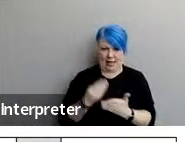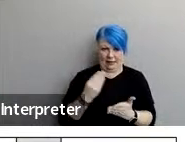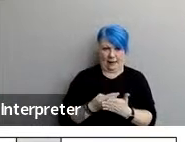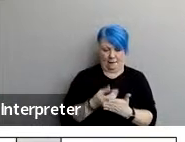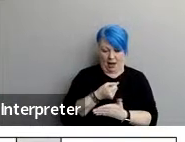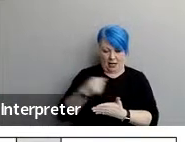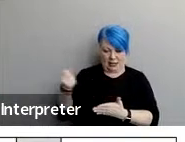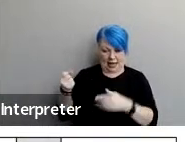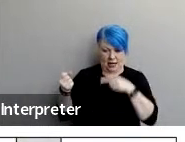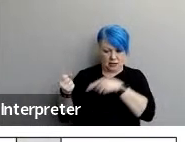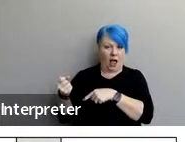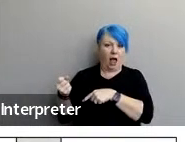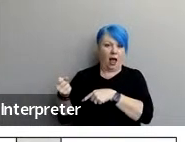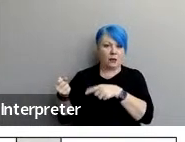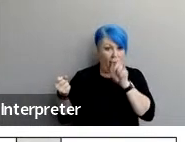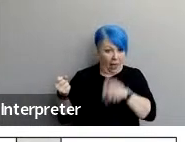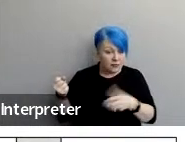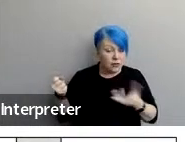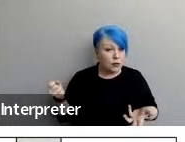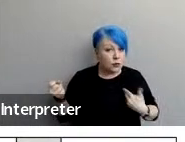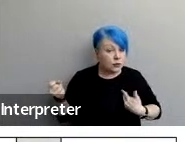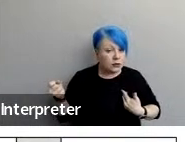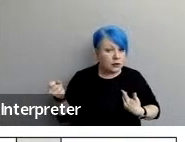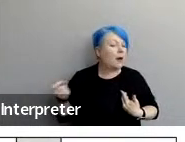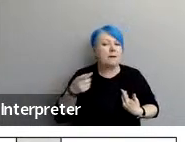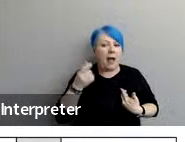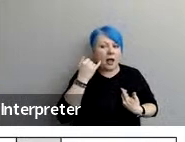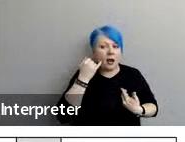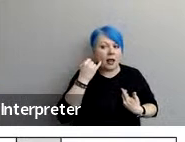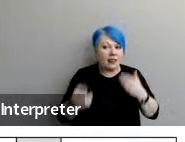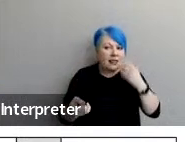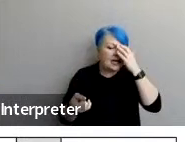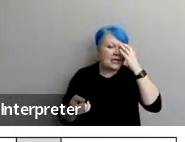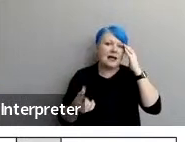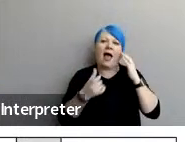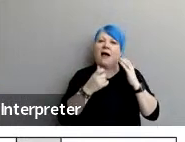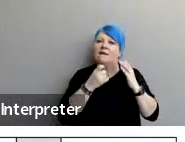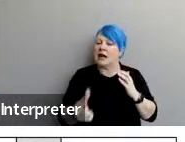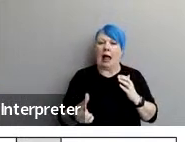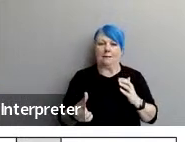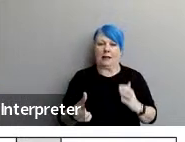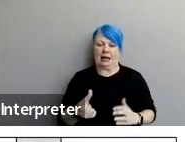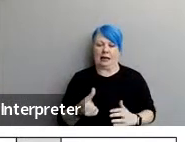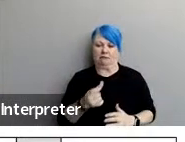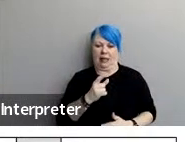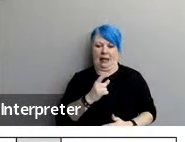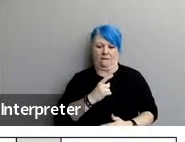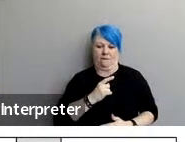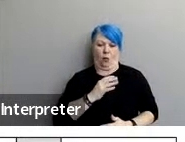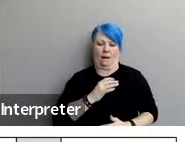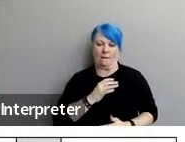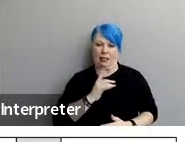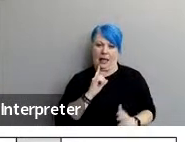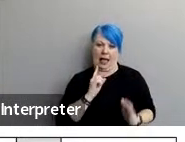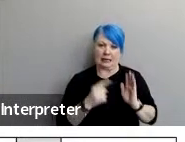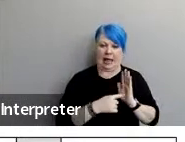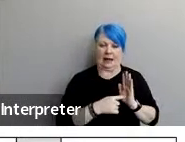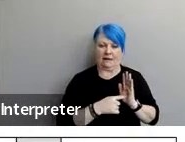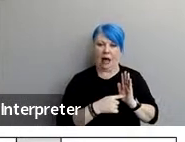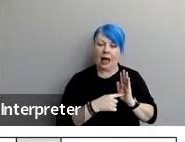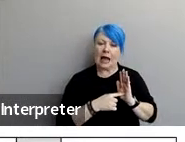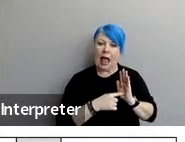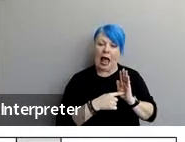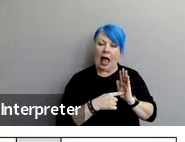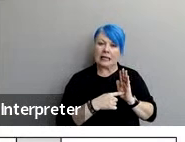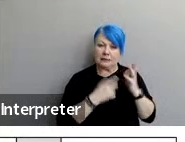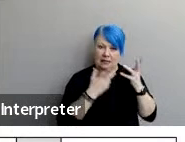districts are, some of them have been formally identified as moving out of it, so, but we have said that we will continue to.